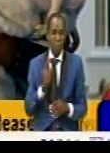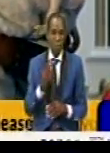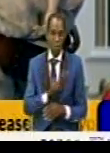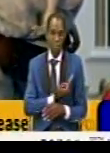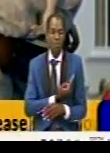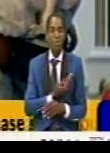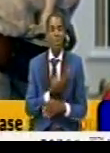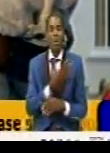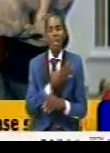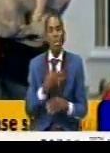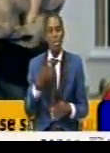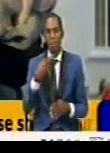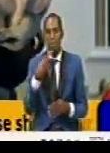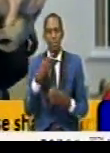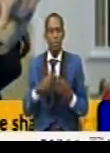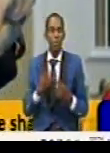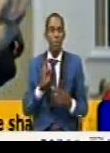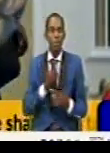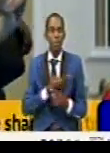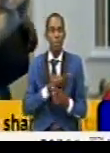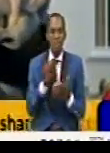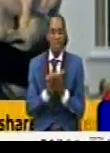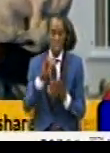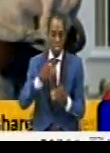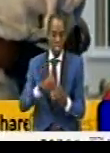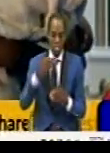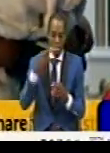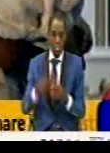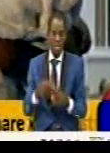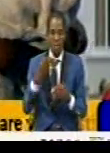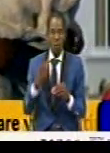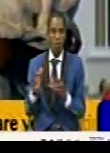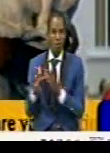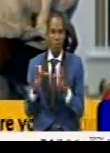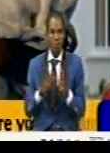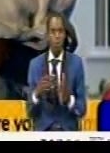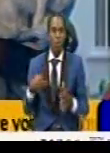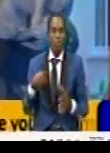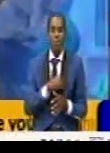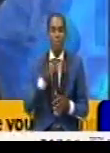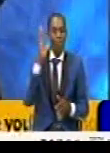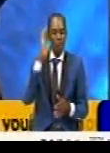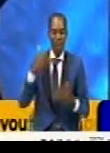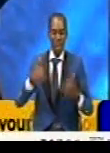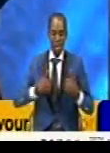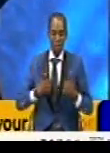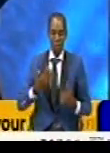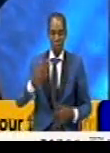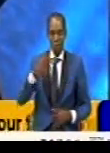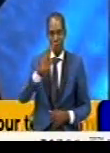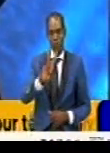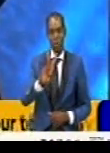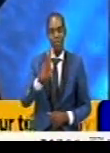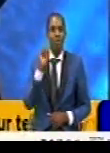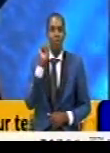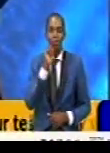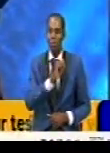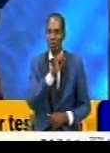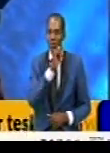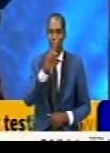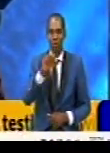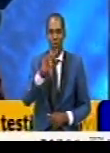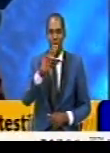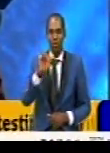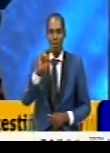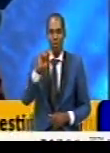the Lord prayed for us. He prayed for us, and he told us that in the name of Jesus, we